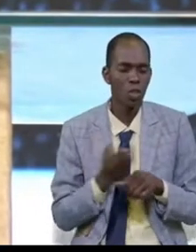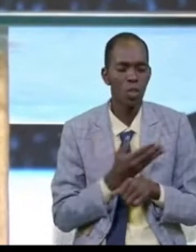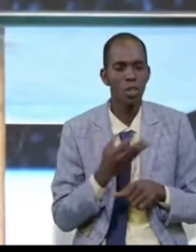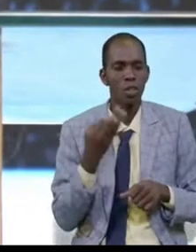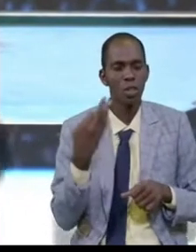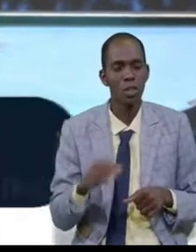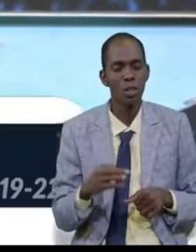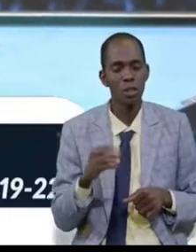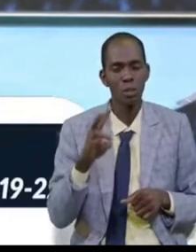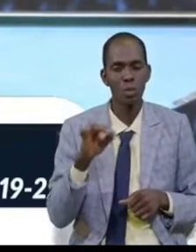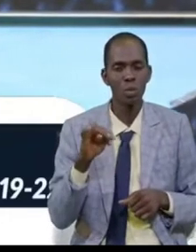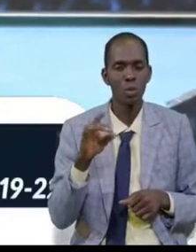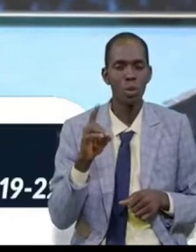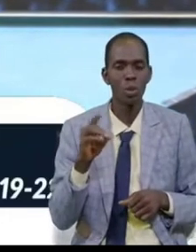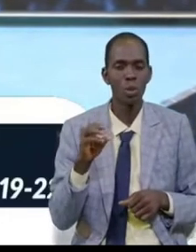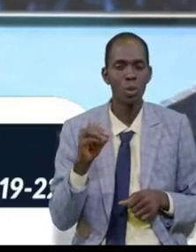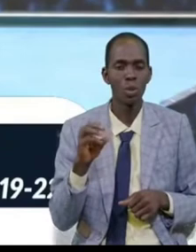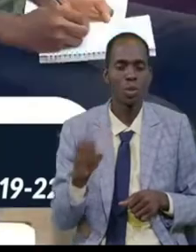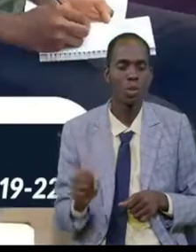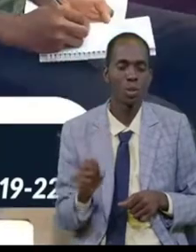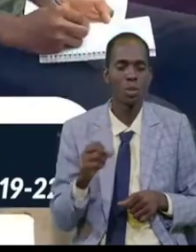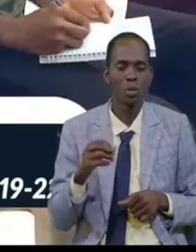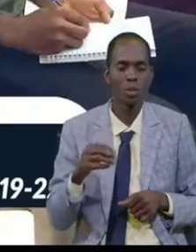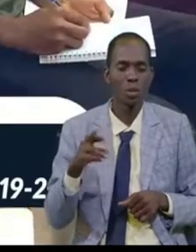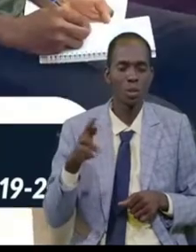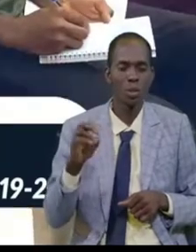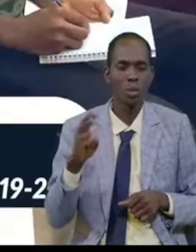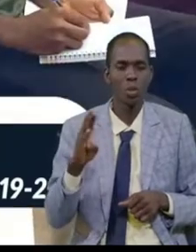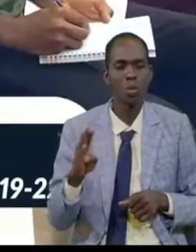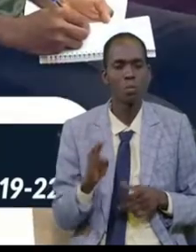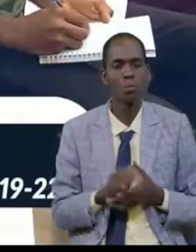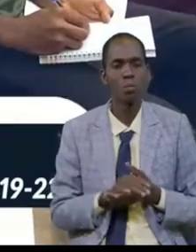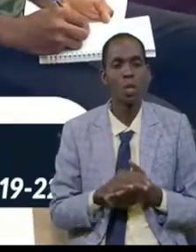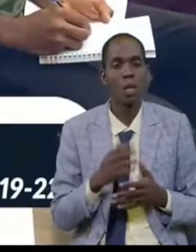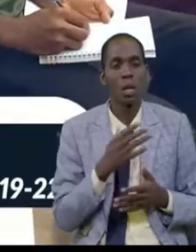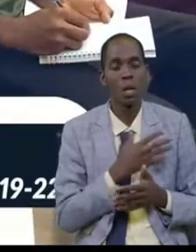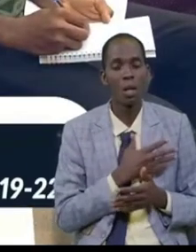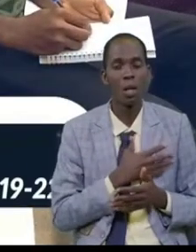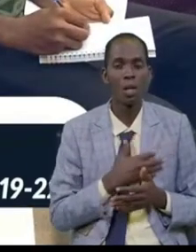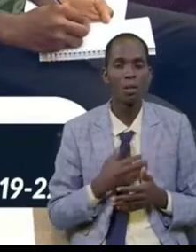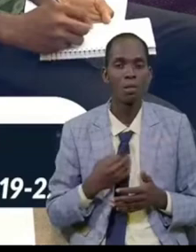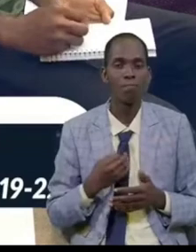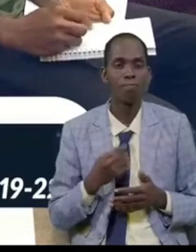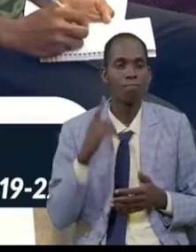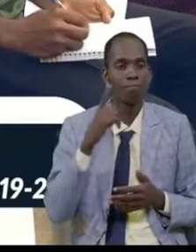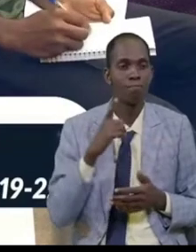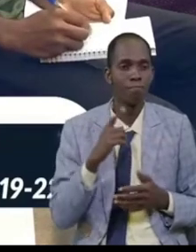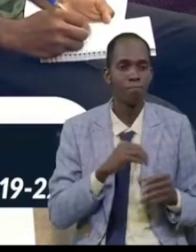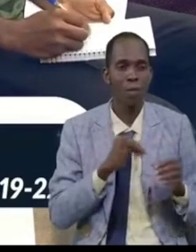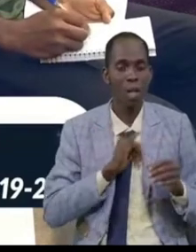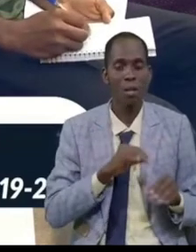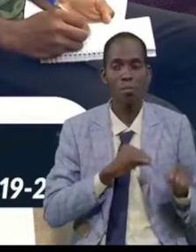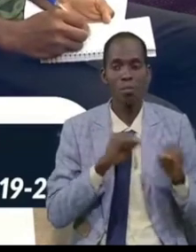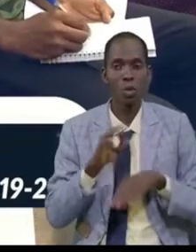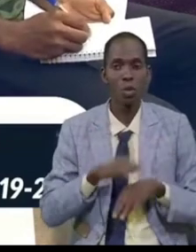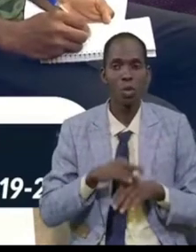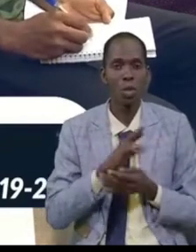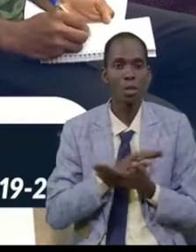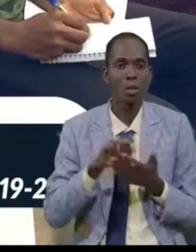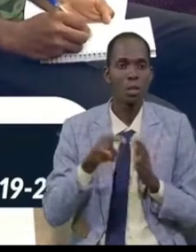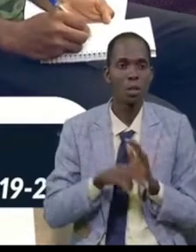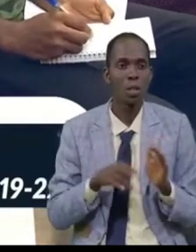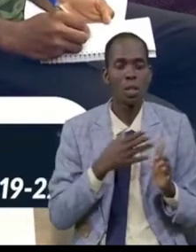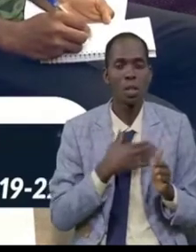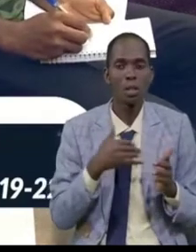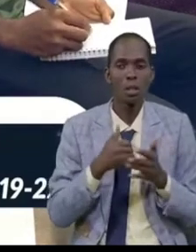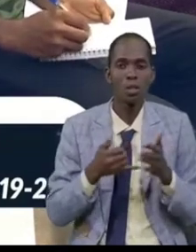Verse 14, I put on righteousness, and it clothed me. My judgment was